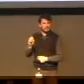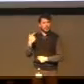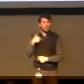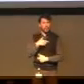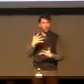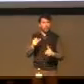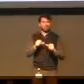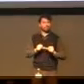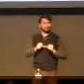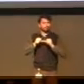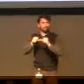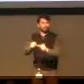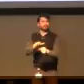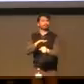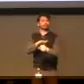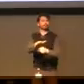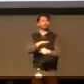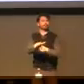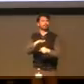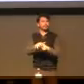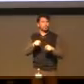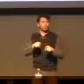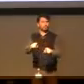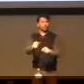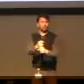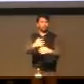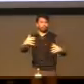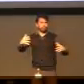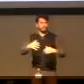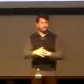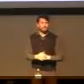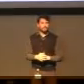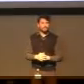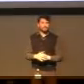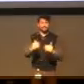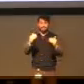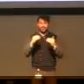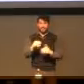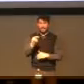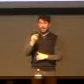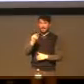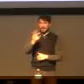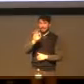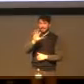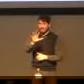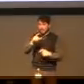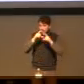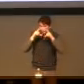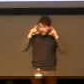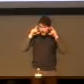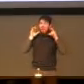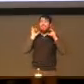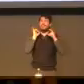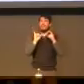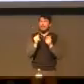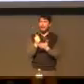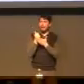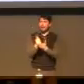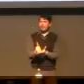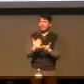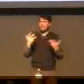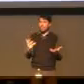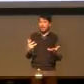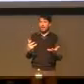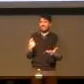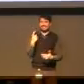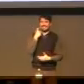to last us through this pandemic. The other thing I'll say is around N95 masks, one of the things that's really going to help us is the reprocessing